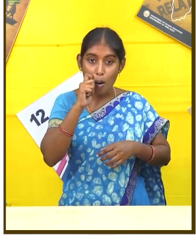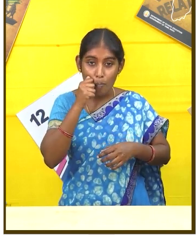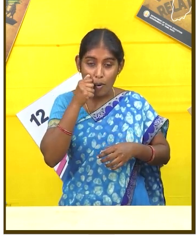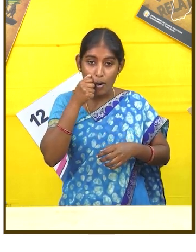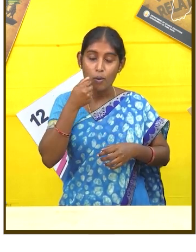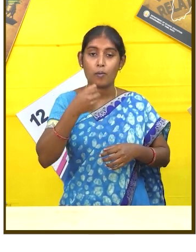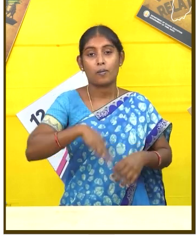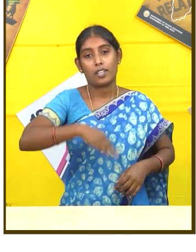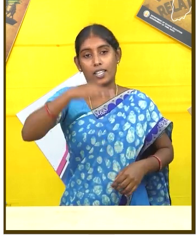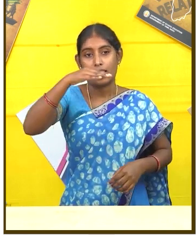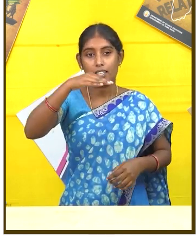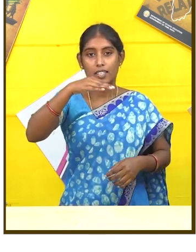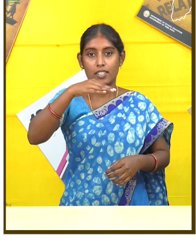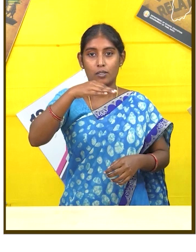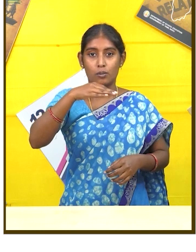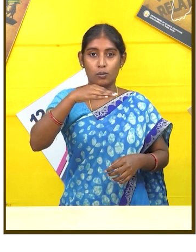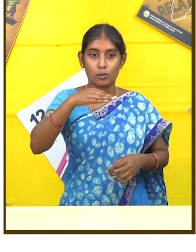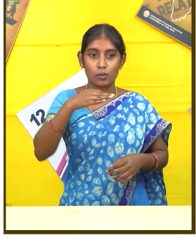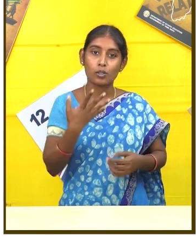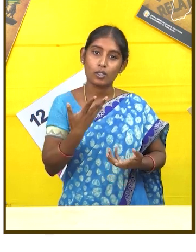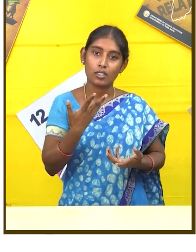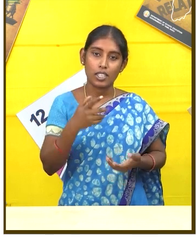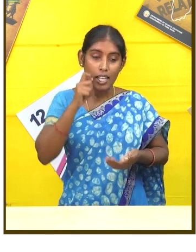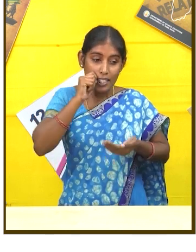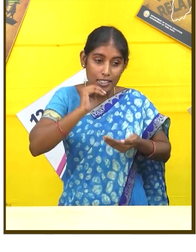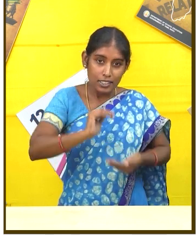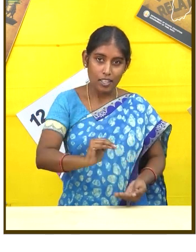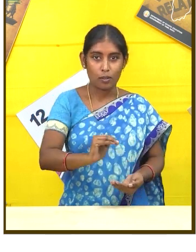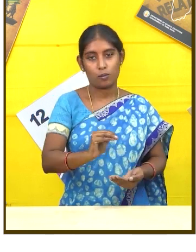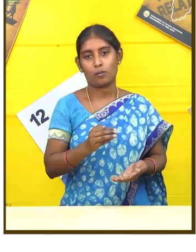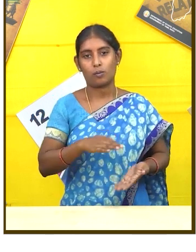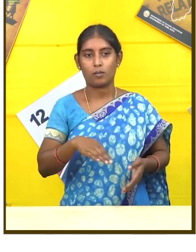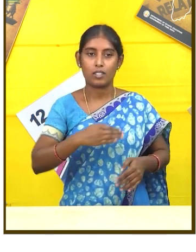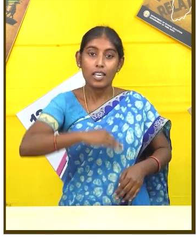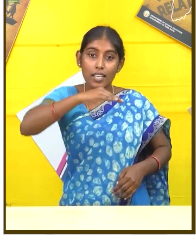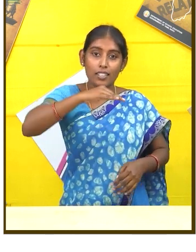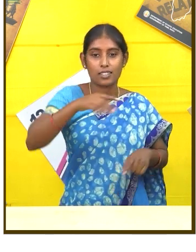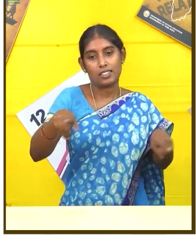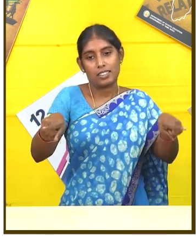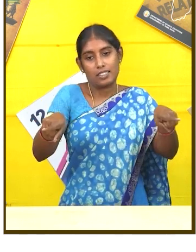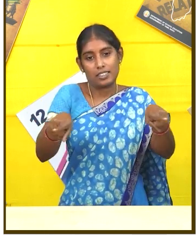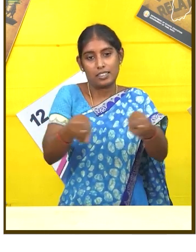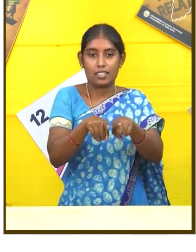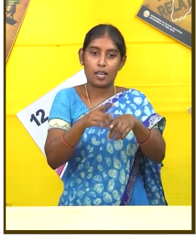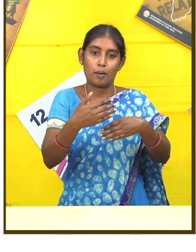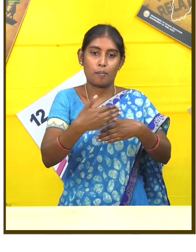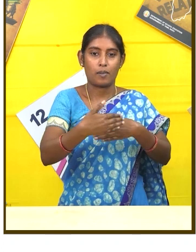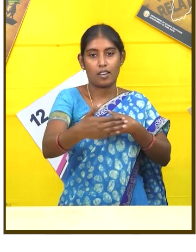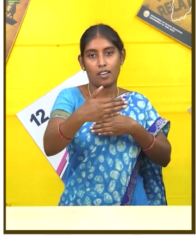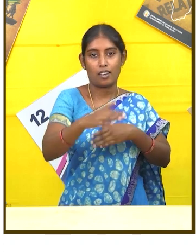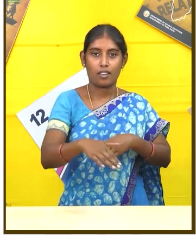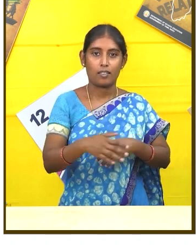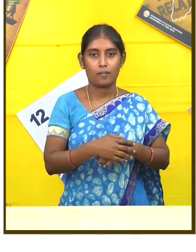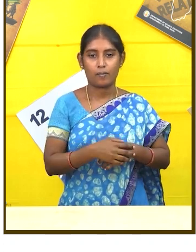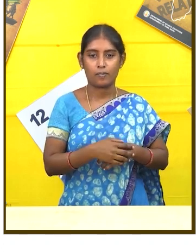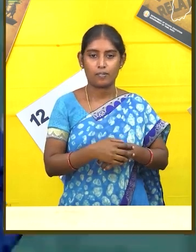be 4 times his son's age. Find the present age in years of the son